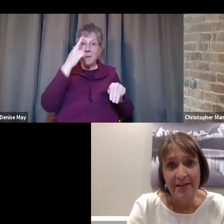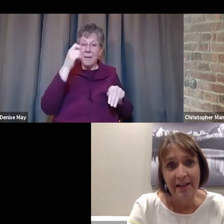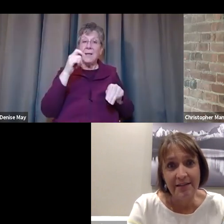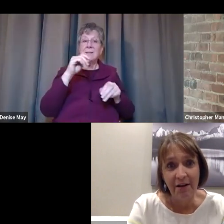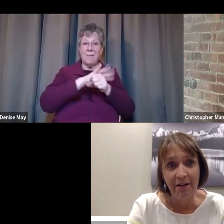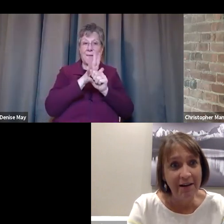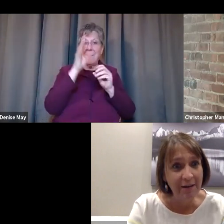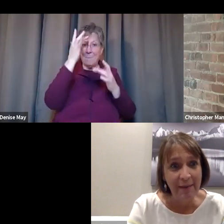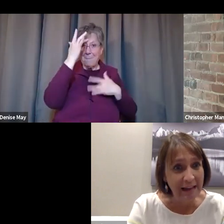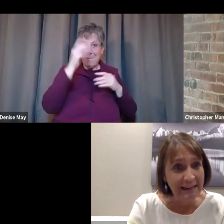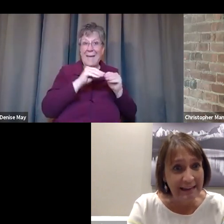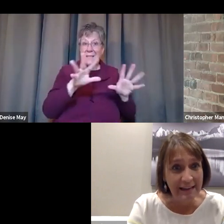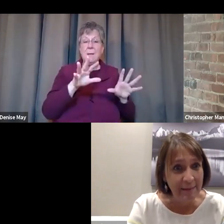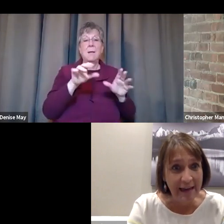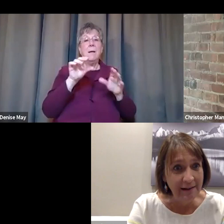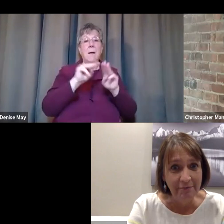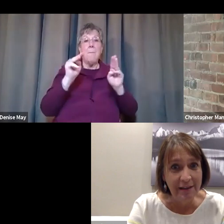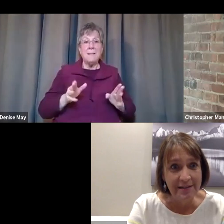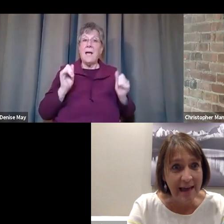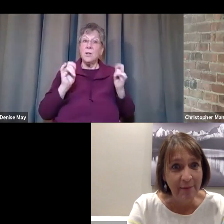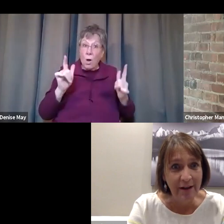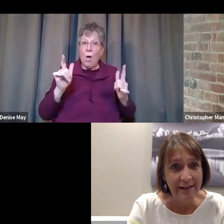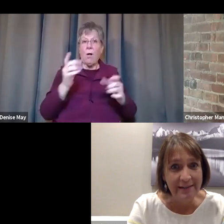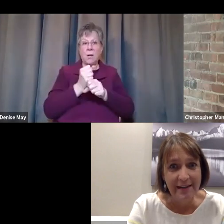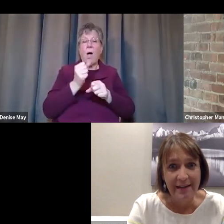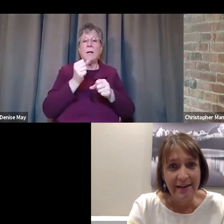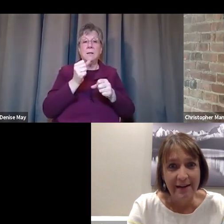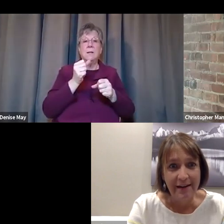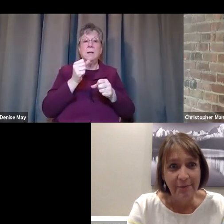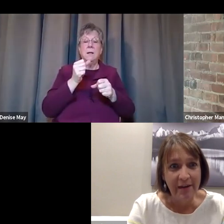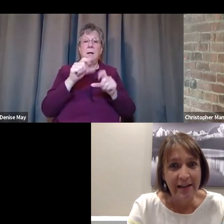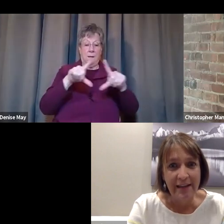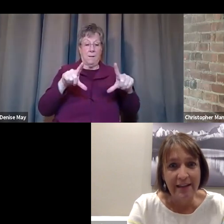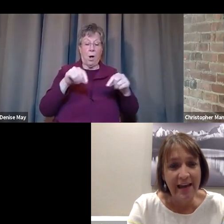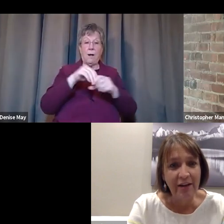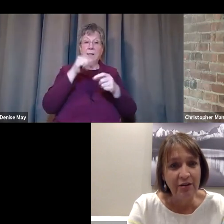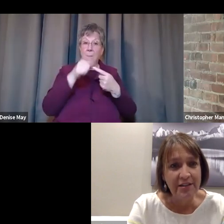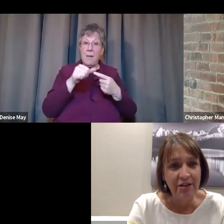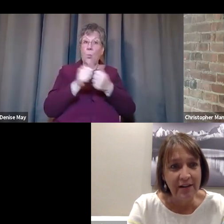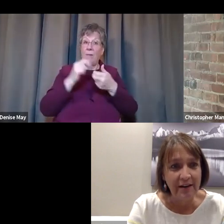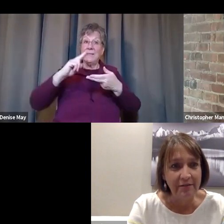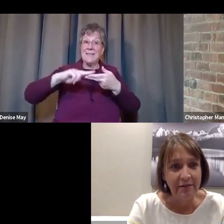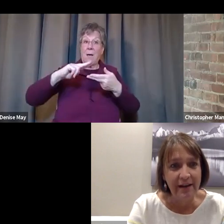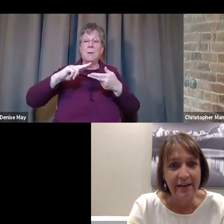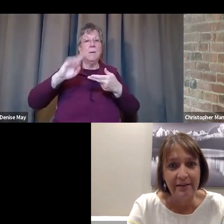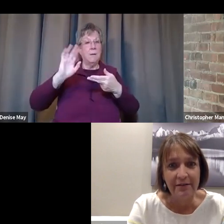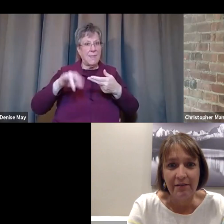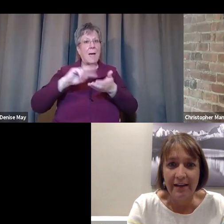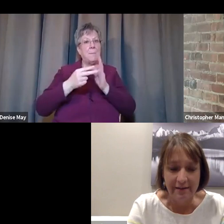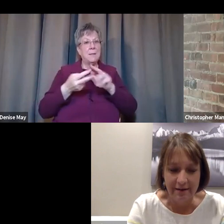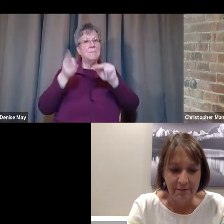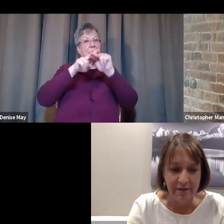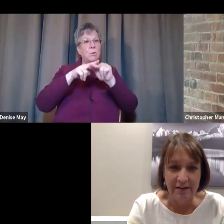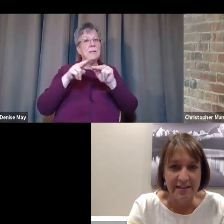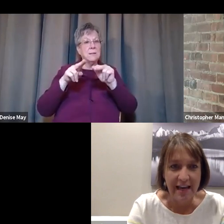And Montanans all got a ballot in the mail with the stamp on it. And I think that increased turnout. And